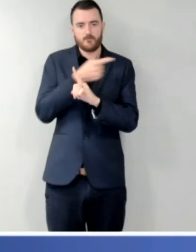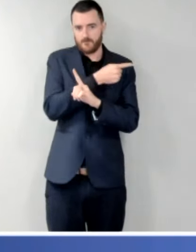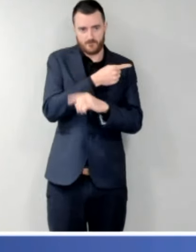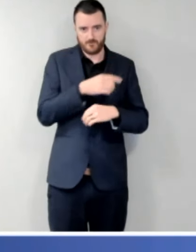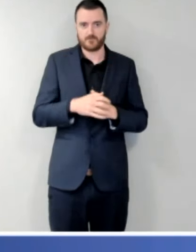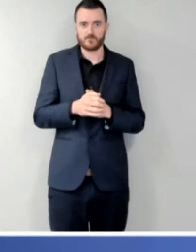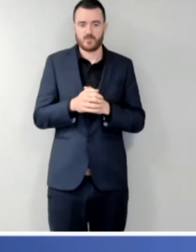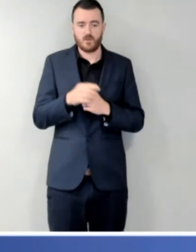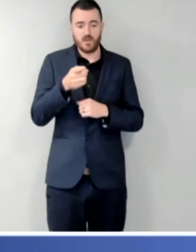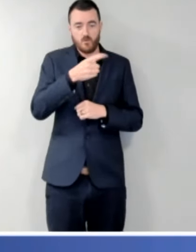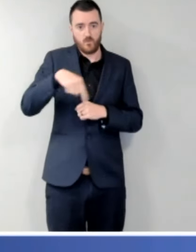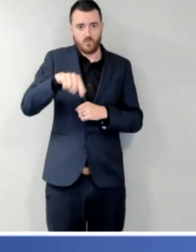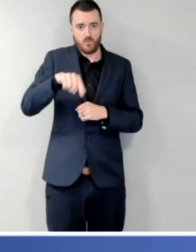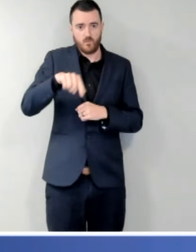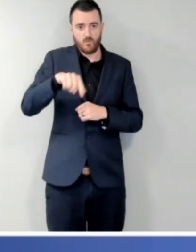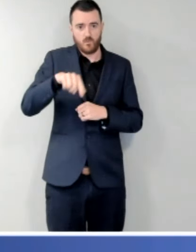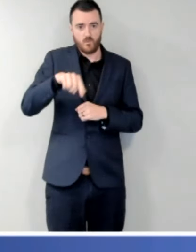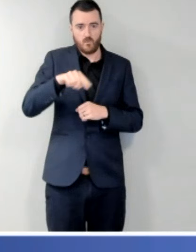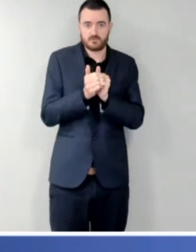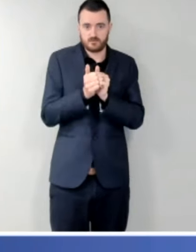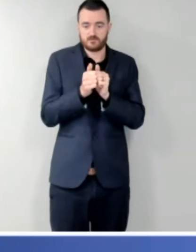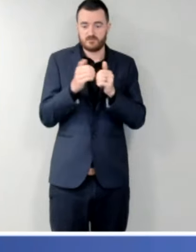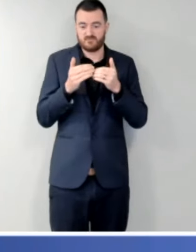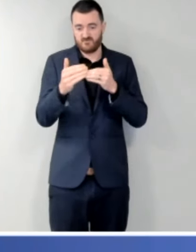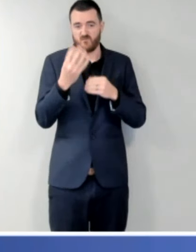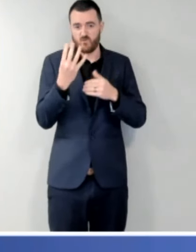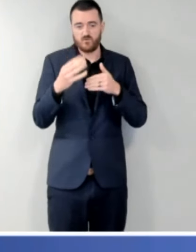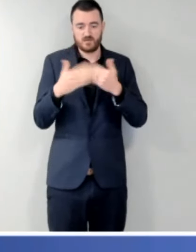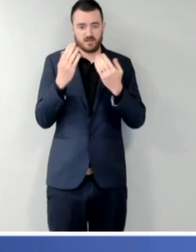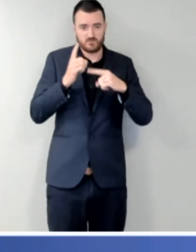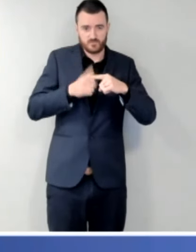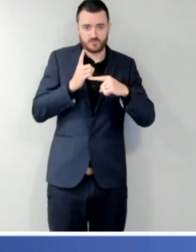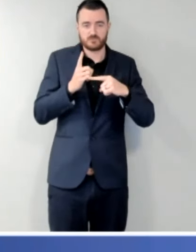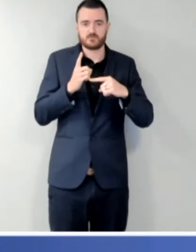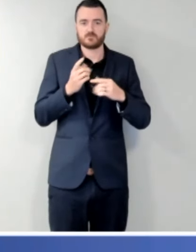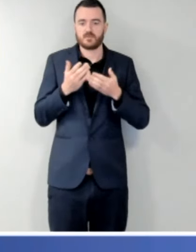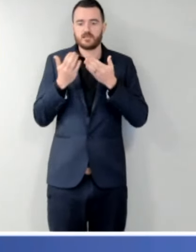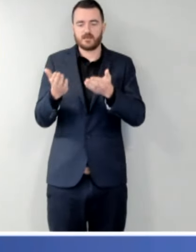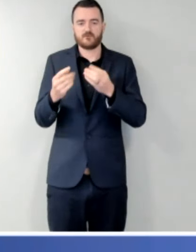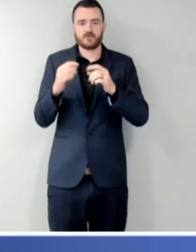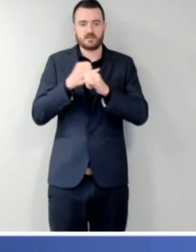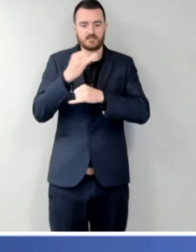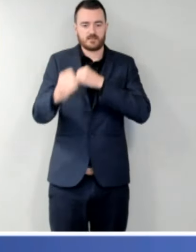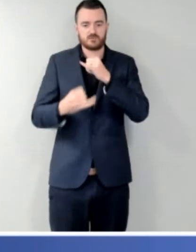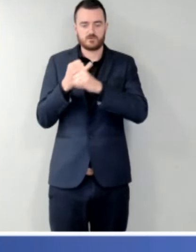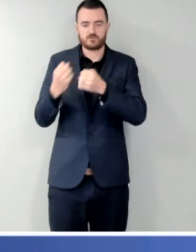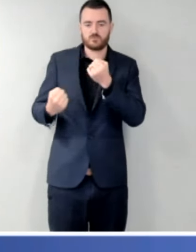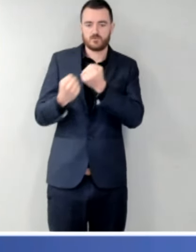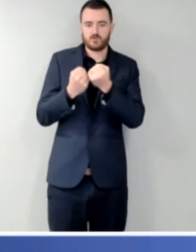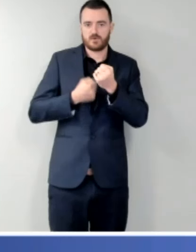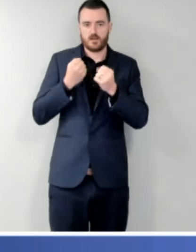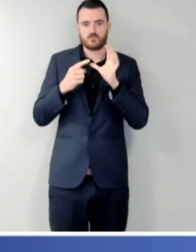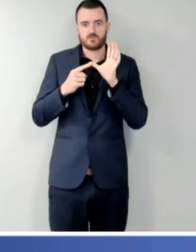resolution within 4 days to give international backing to our response.